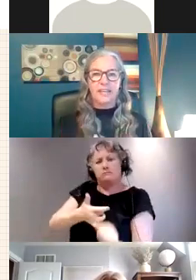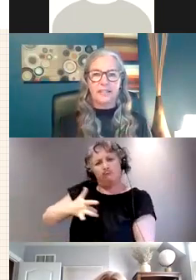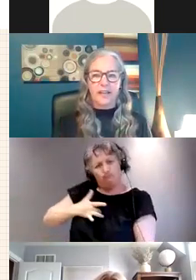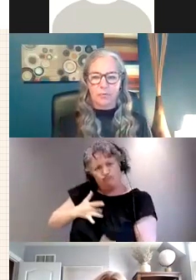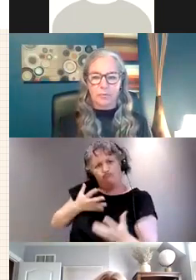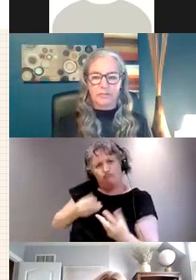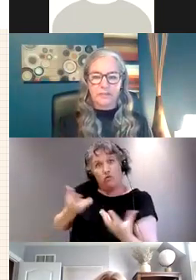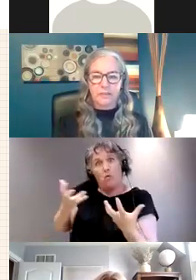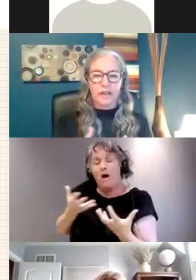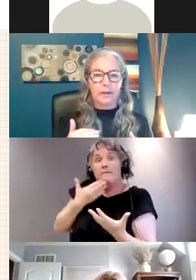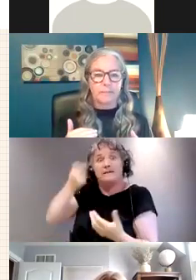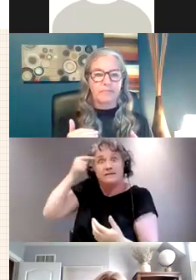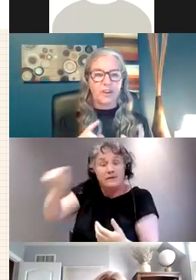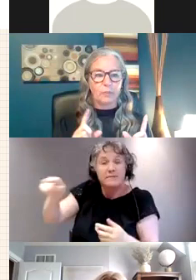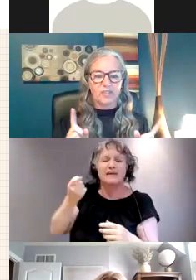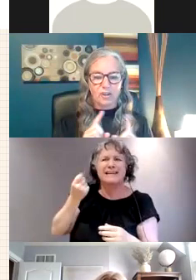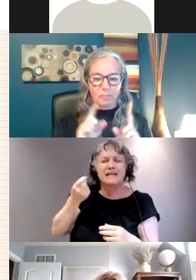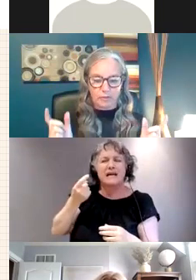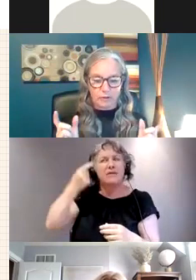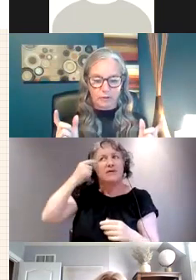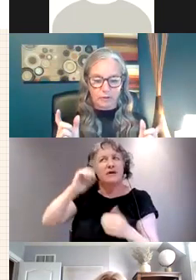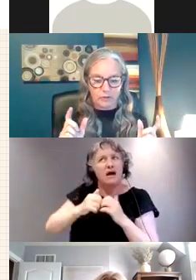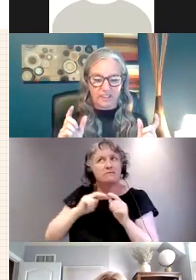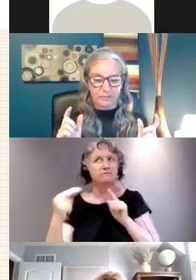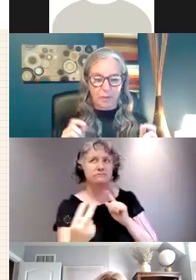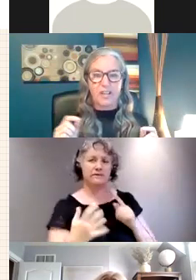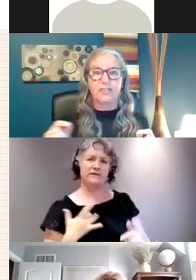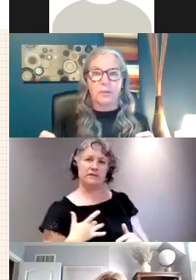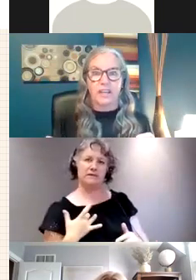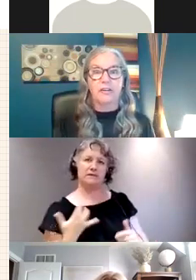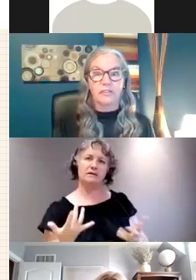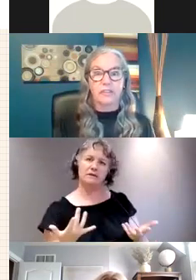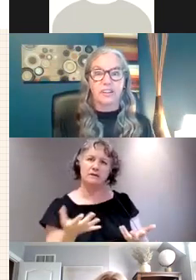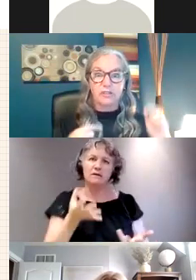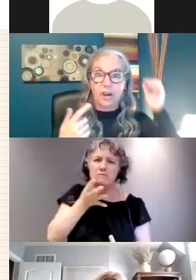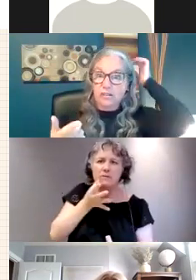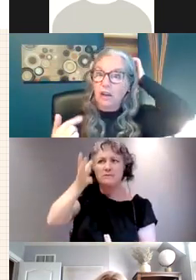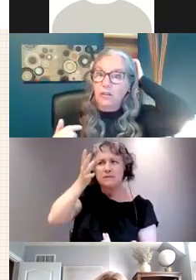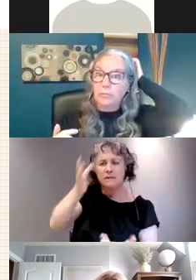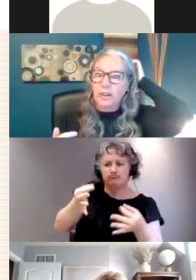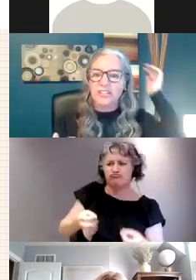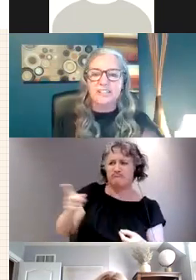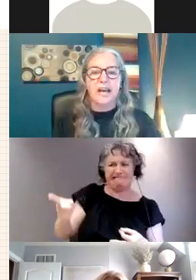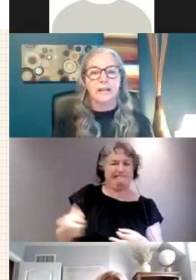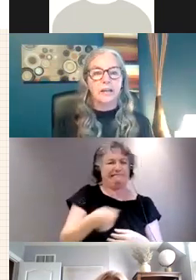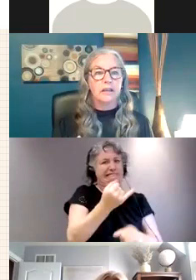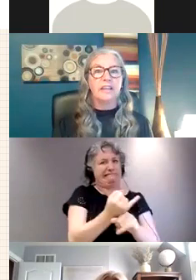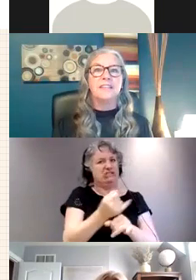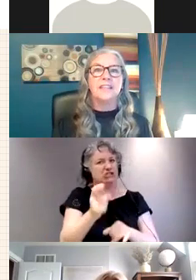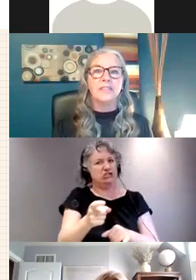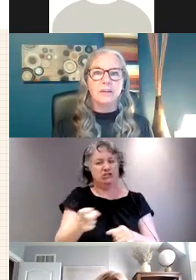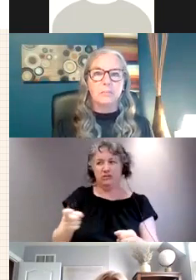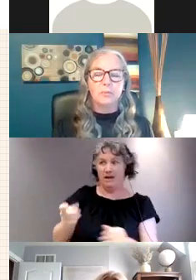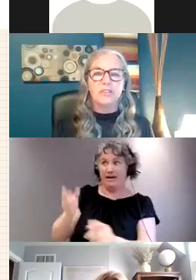not taking that moment. When we talk about the mom or dad should be in a care facility and trying to talk your other parent into that,